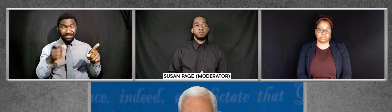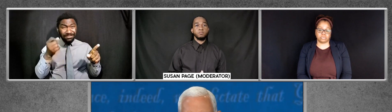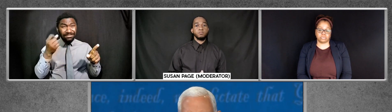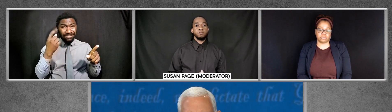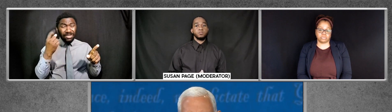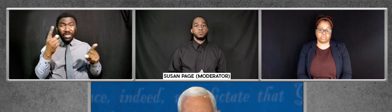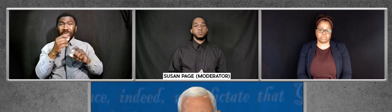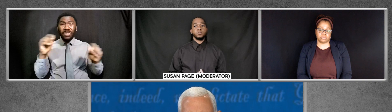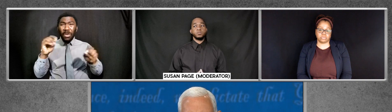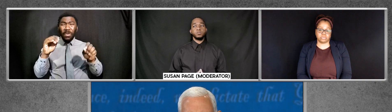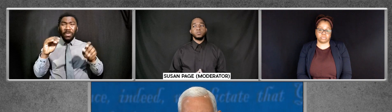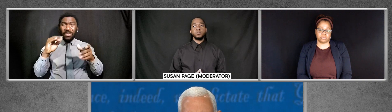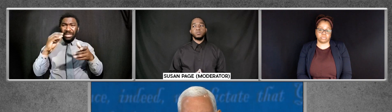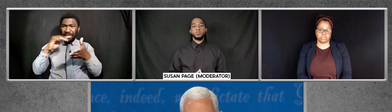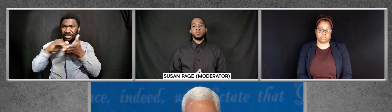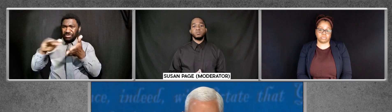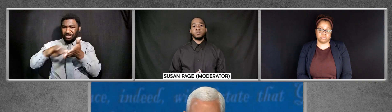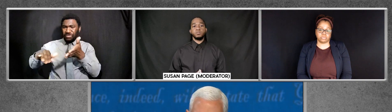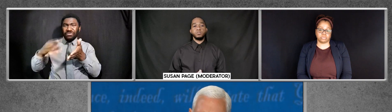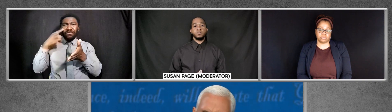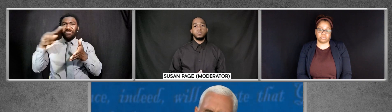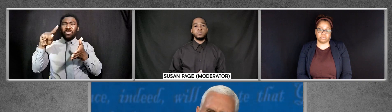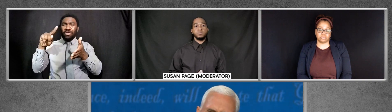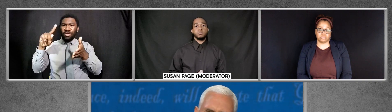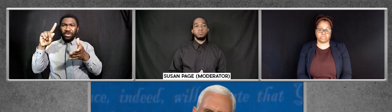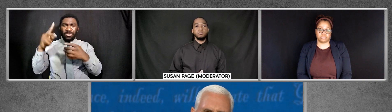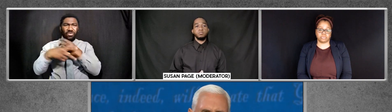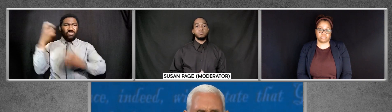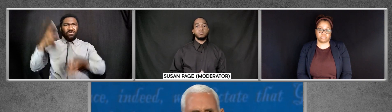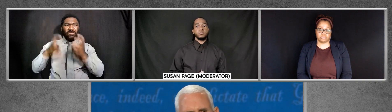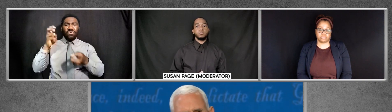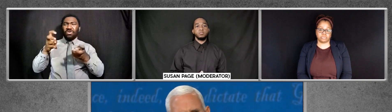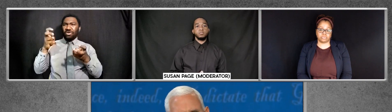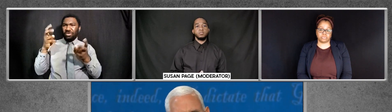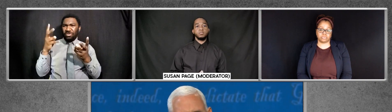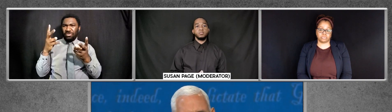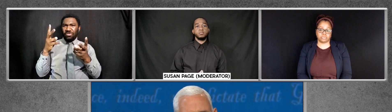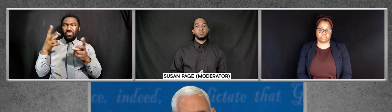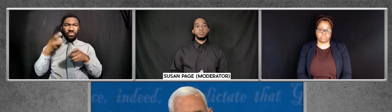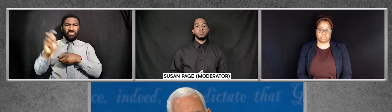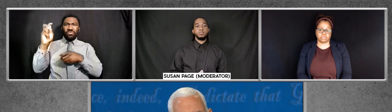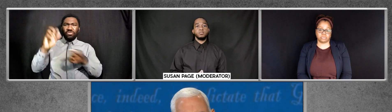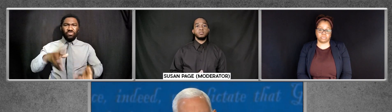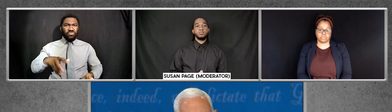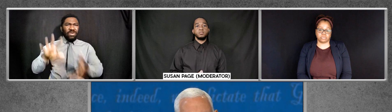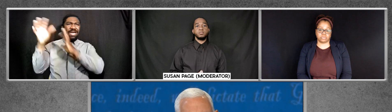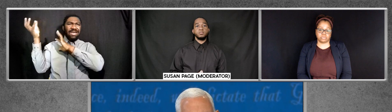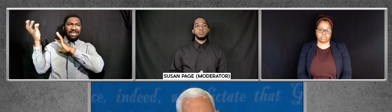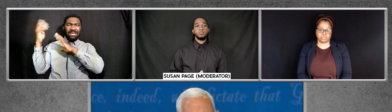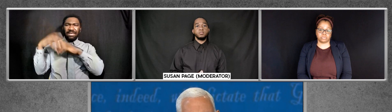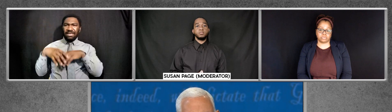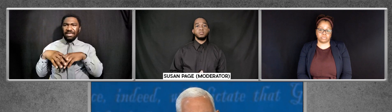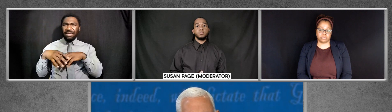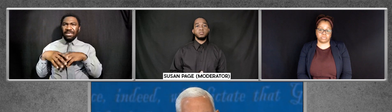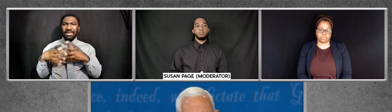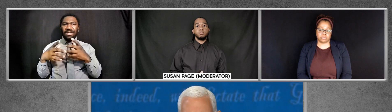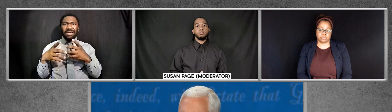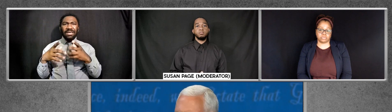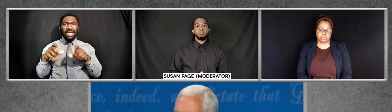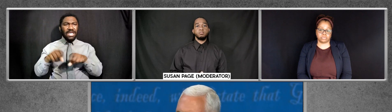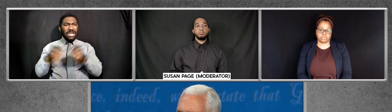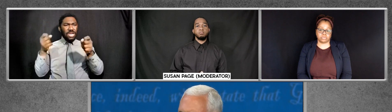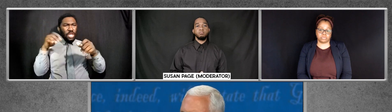that followed. I mean, it really is astonishing. Flora Westbrook is with us here tonight in Salt Lake City.